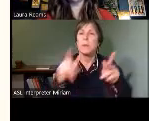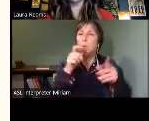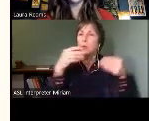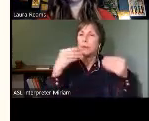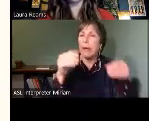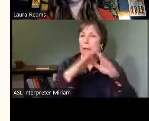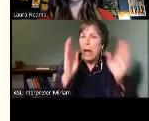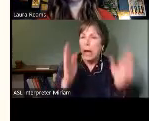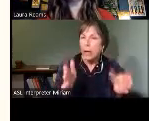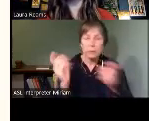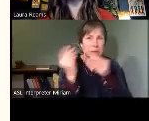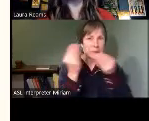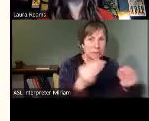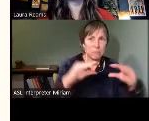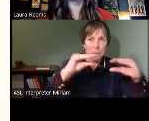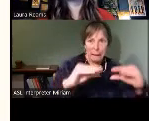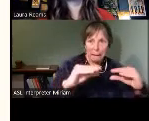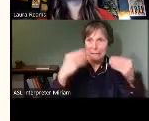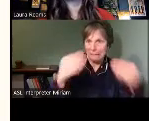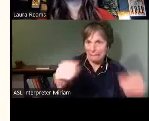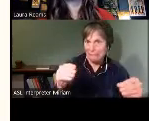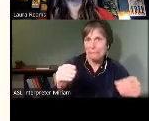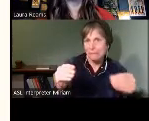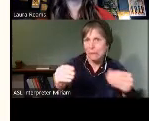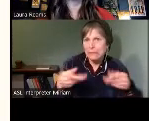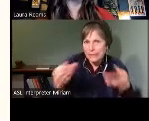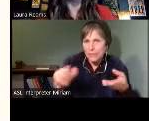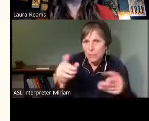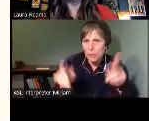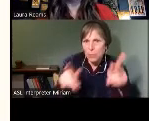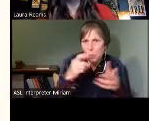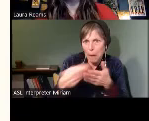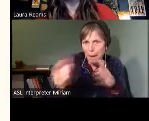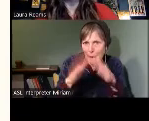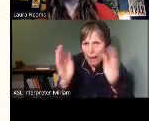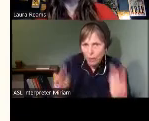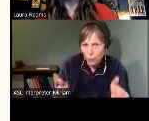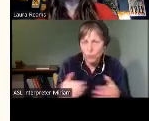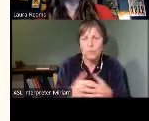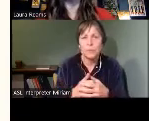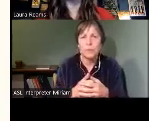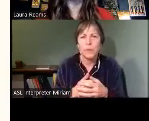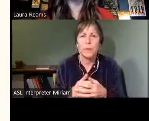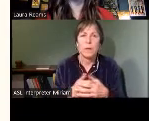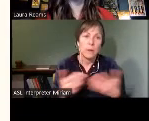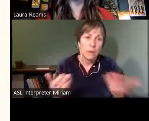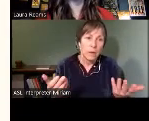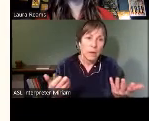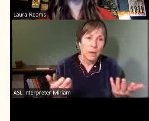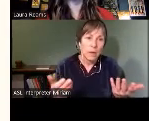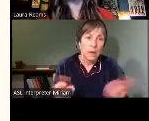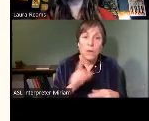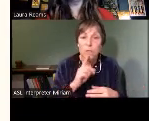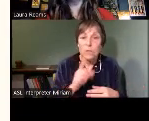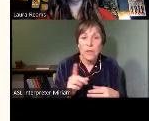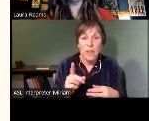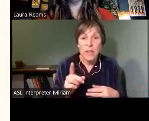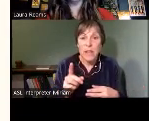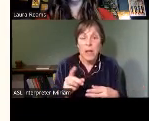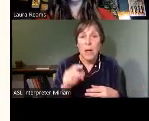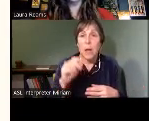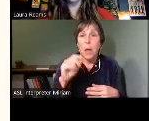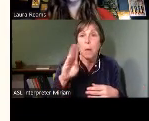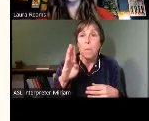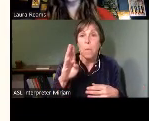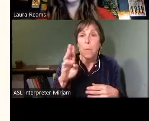rental license applications all those types of things branding obviously counts i mean i don't think that anyone does branding better